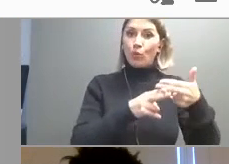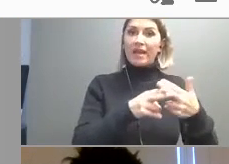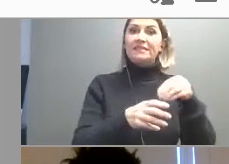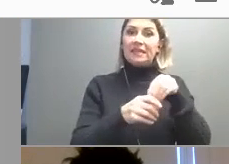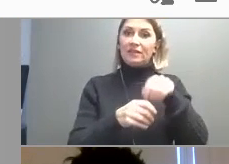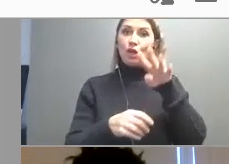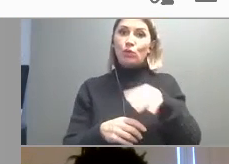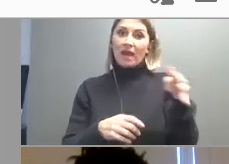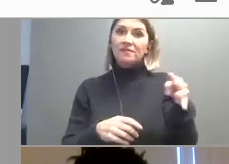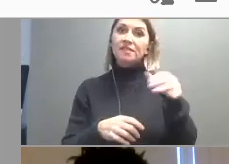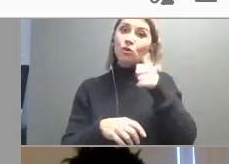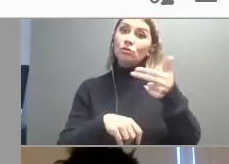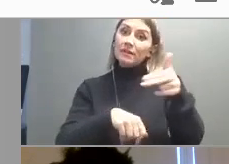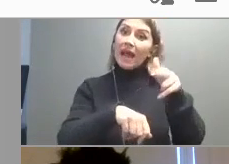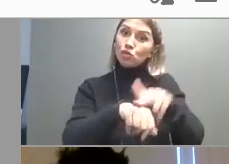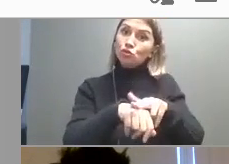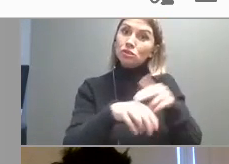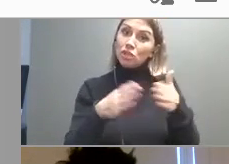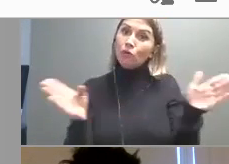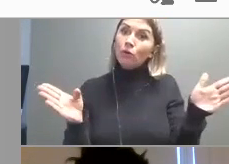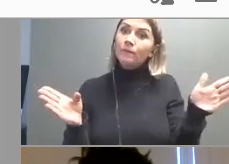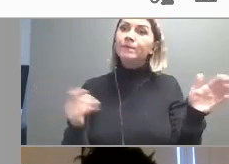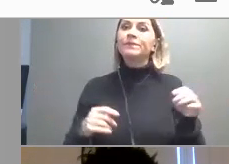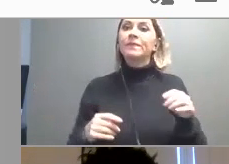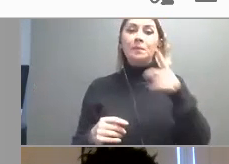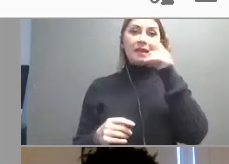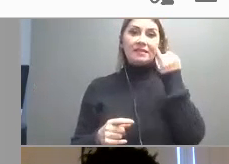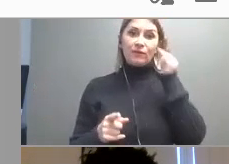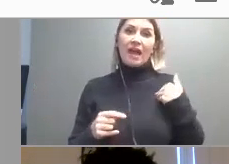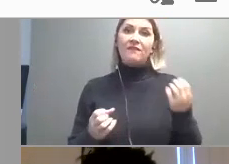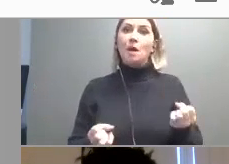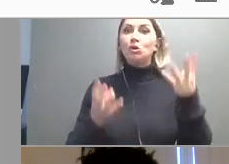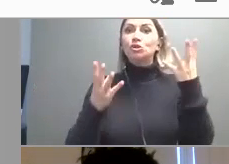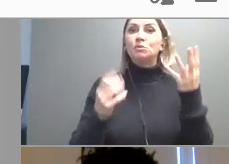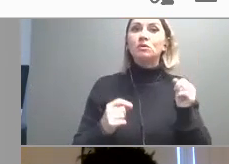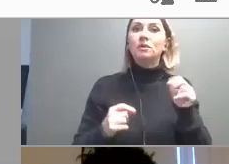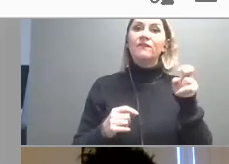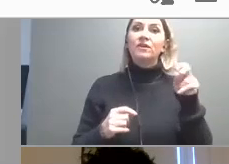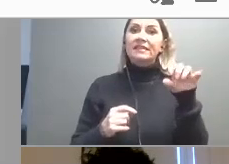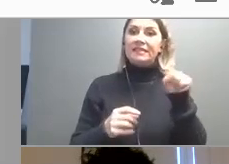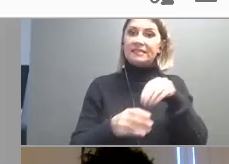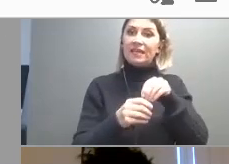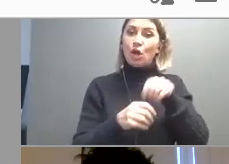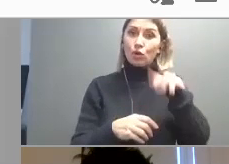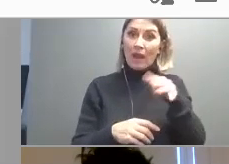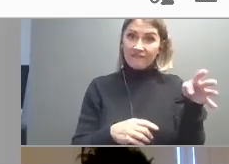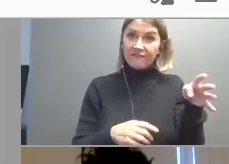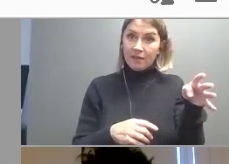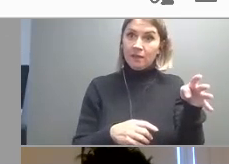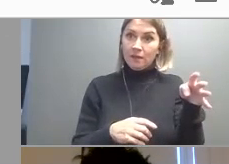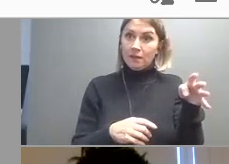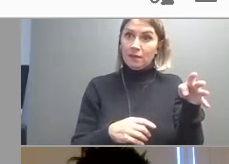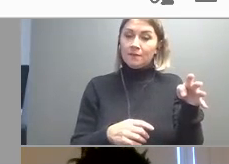are quite natural in general, because if we have multiple vertices in our graph, or